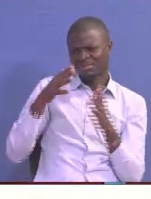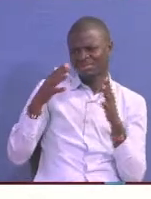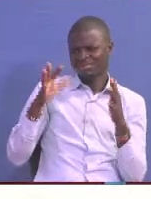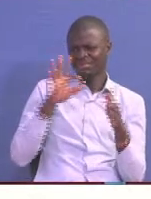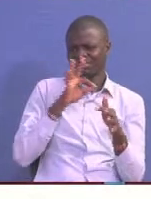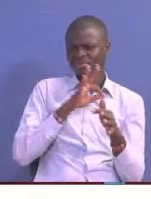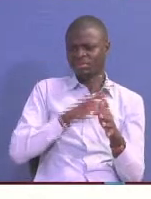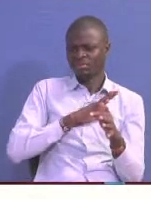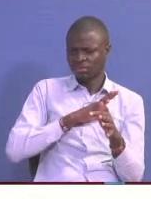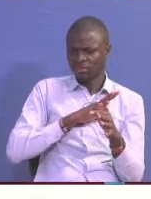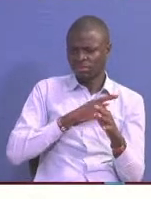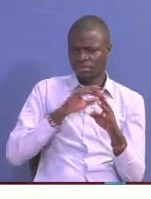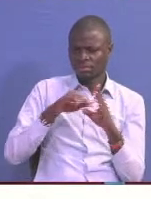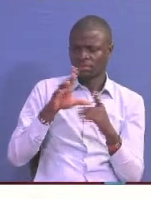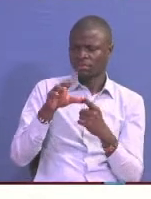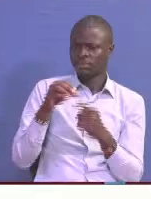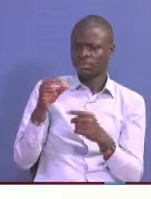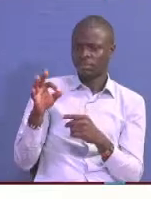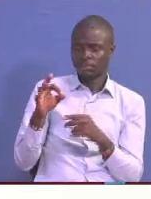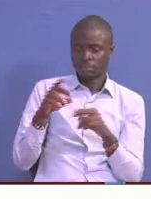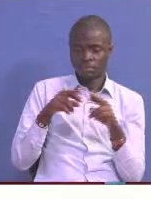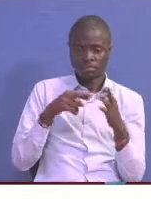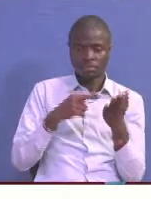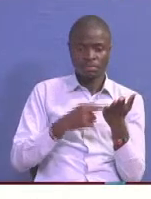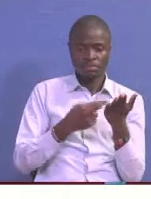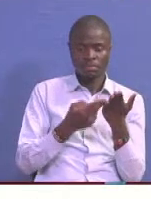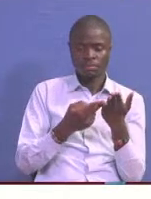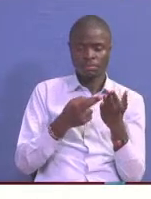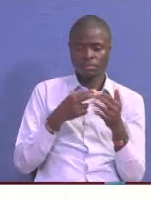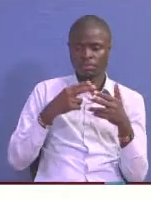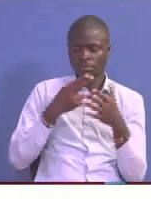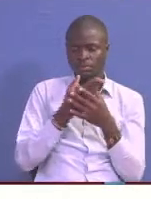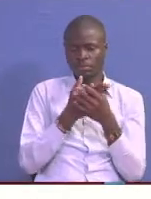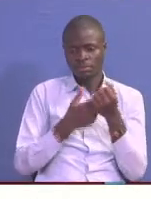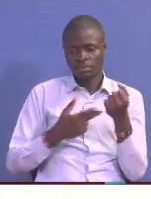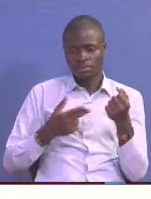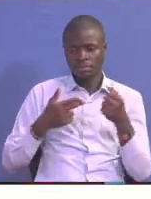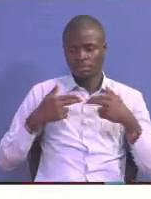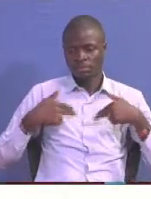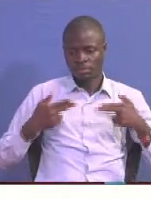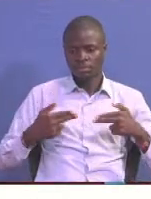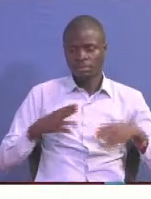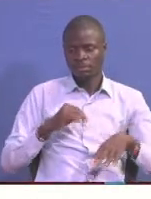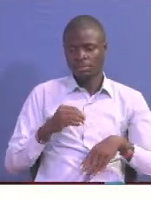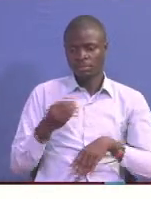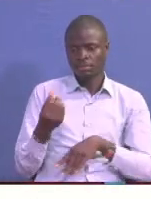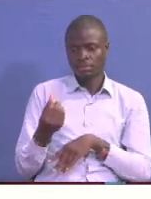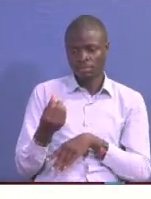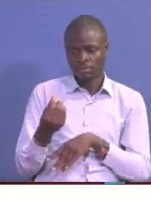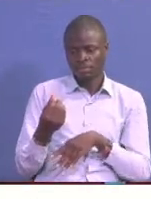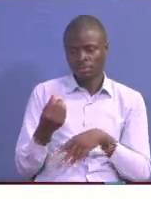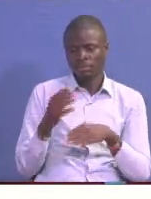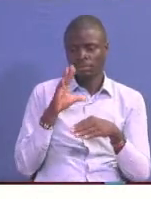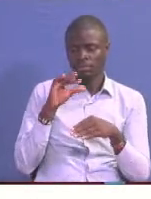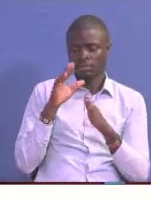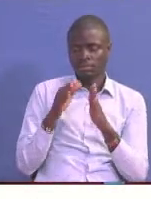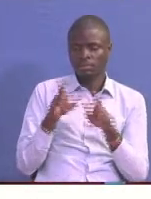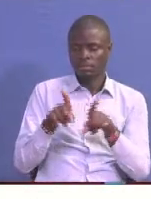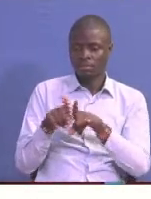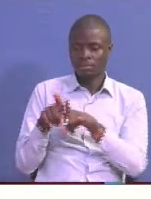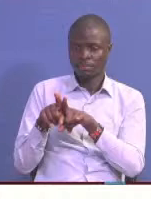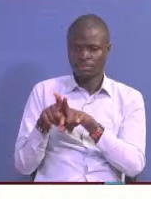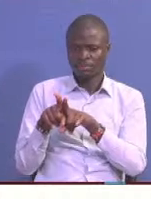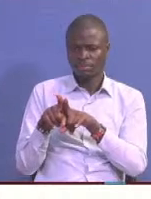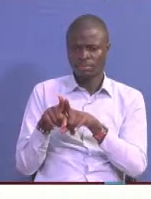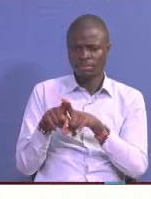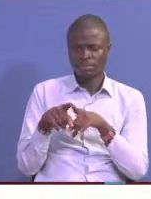in terms of resources, both human and otherwise. The speaker has